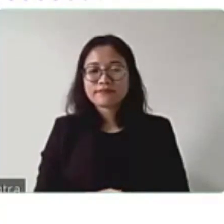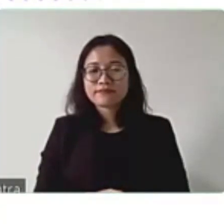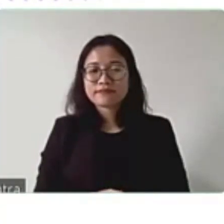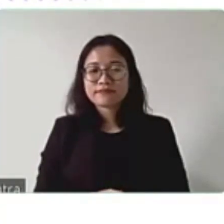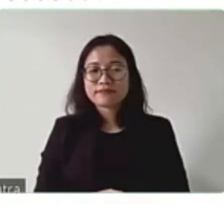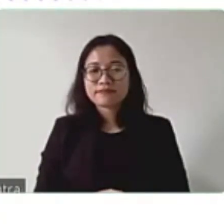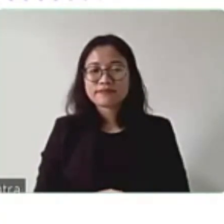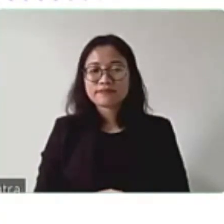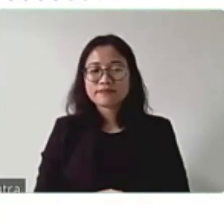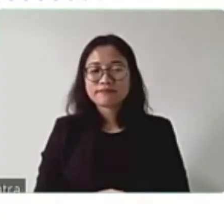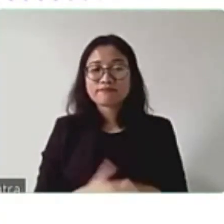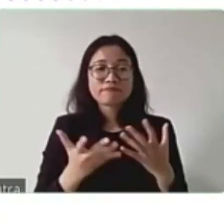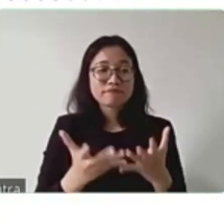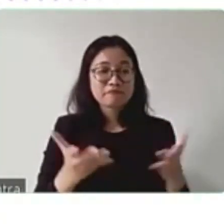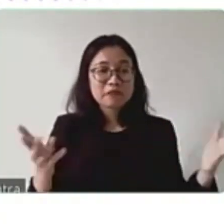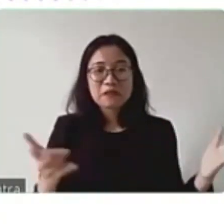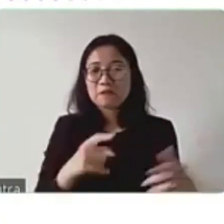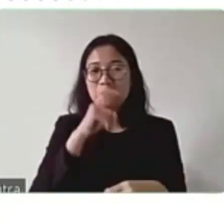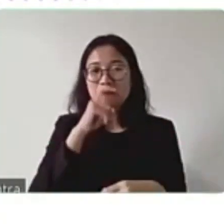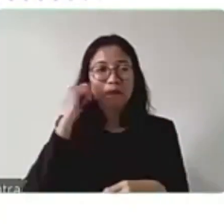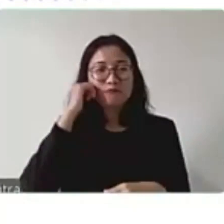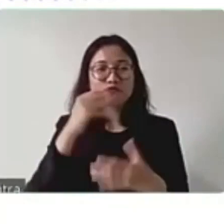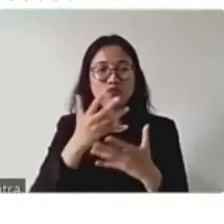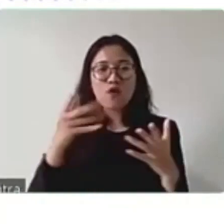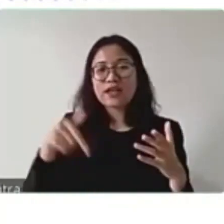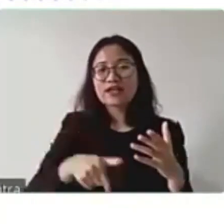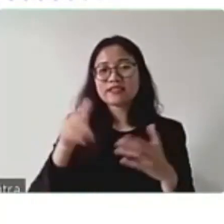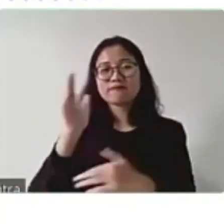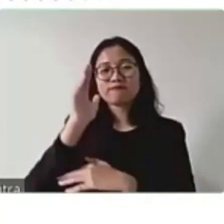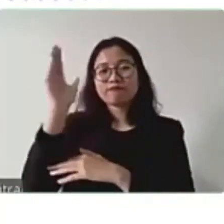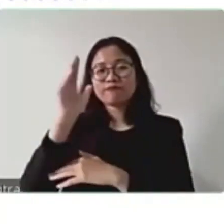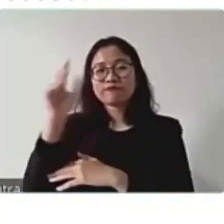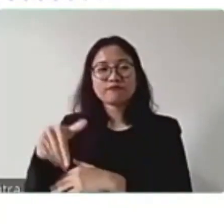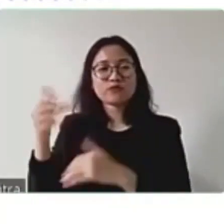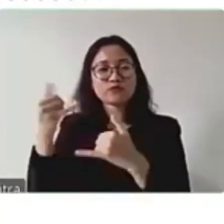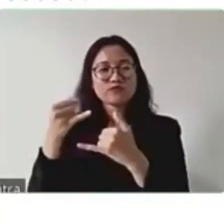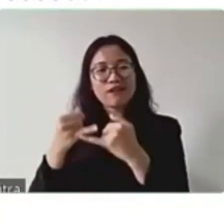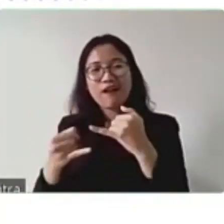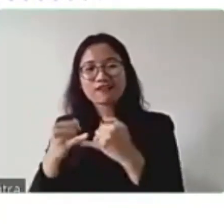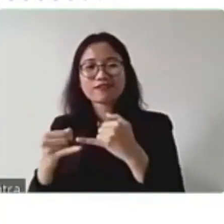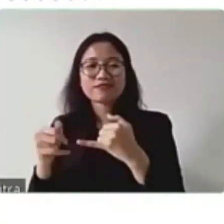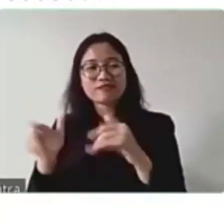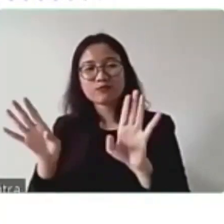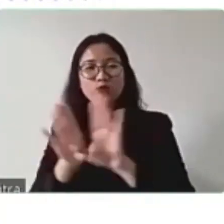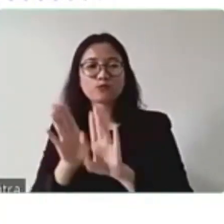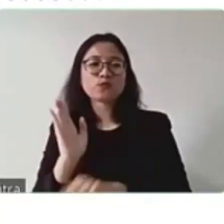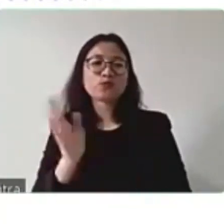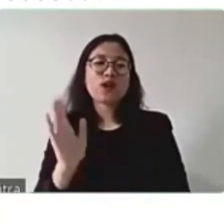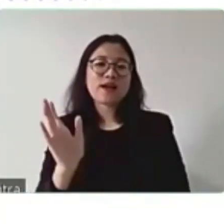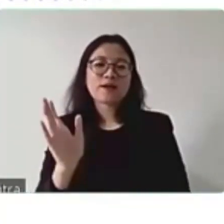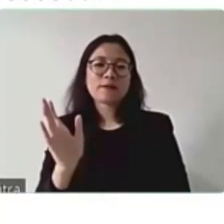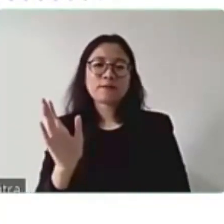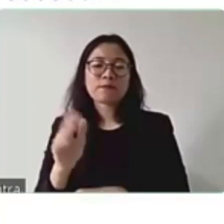Ladies and gentlemen, as we near at the end of this enriching webinar, I would like to extend our all gratitude to